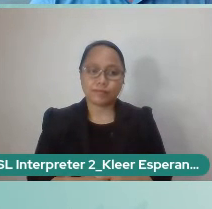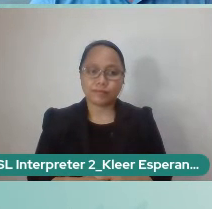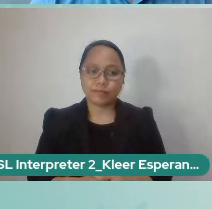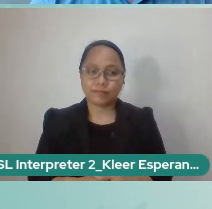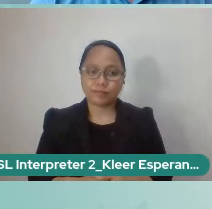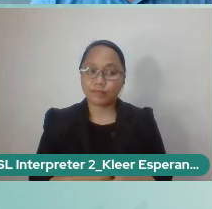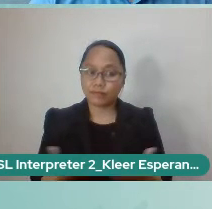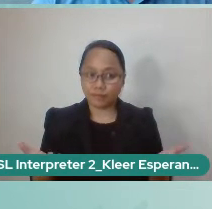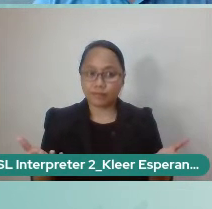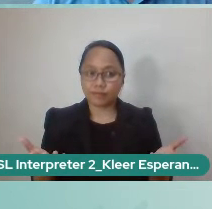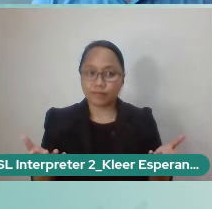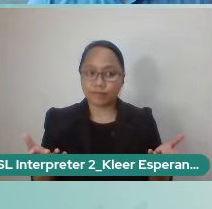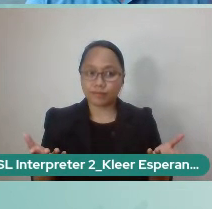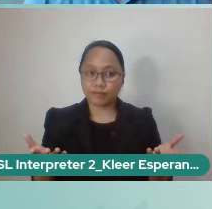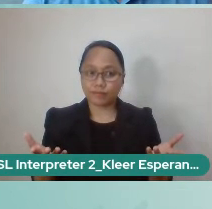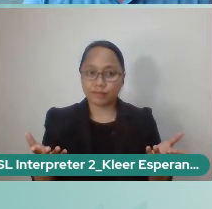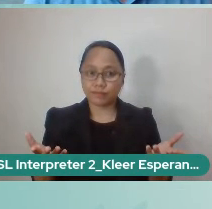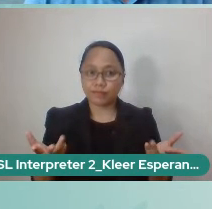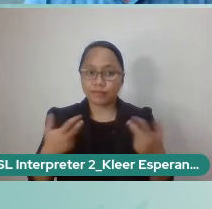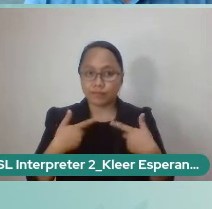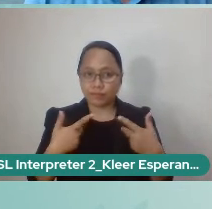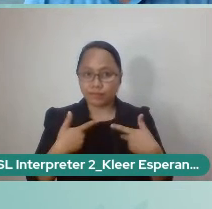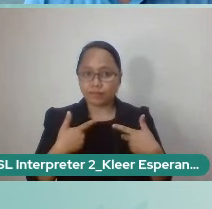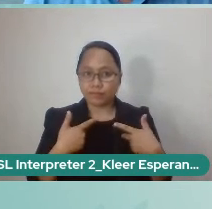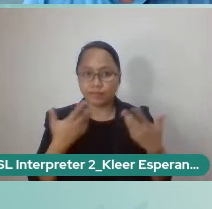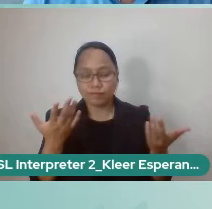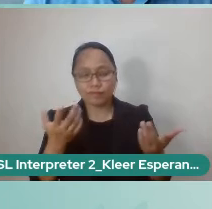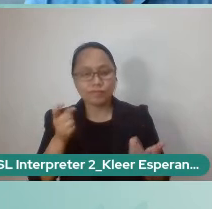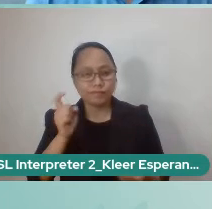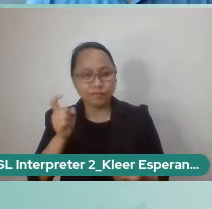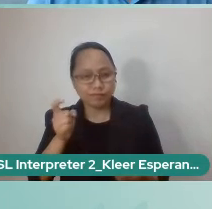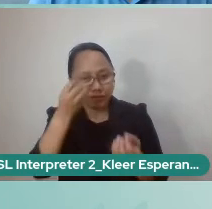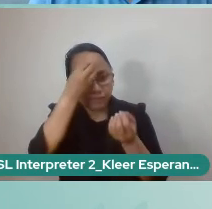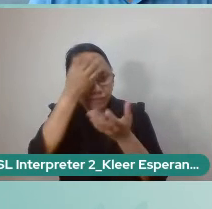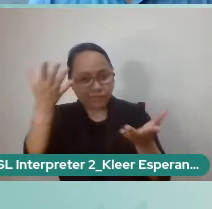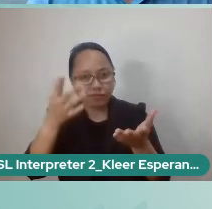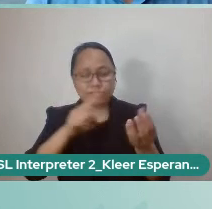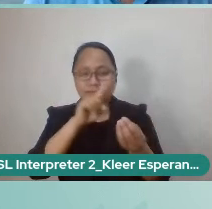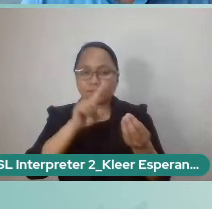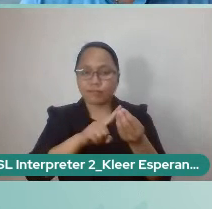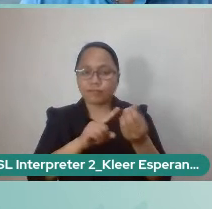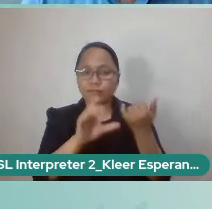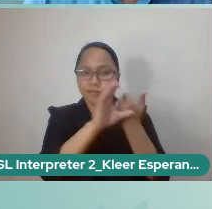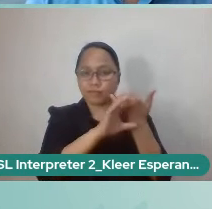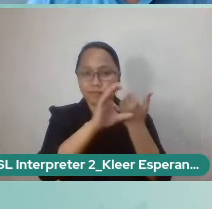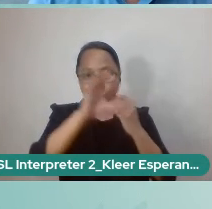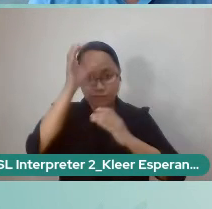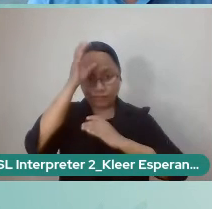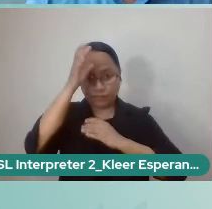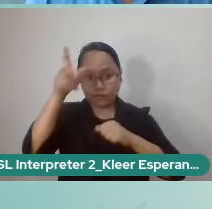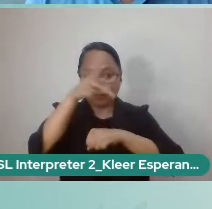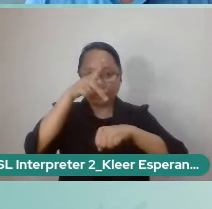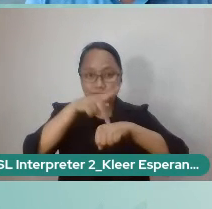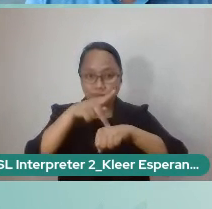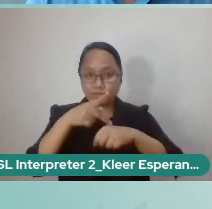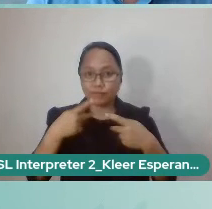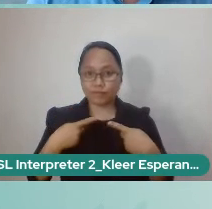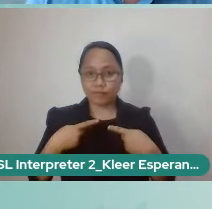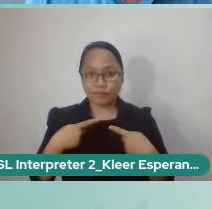So, for some quick facts on the cervical cancer in the Philippines, our incidence per 100,000 women